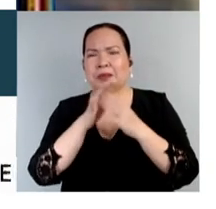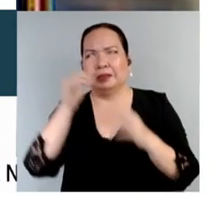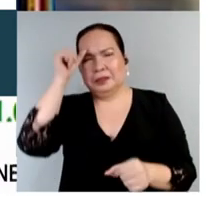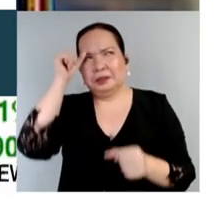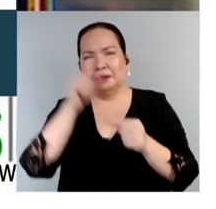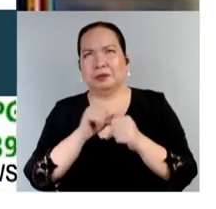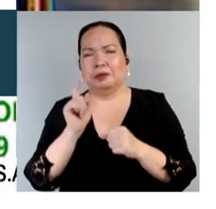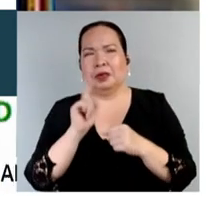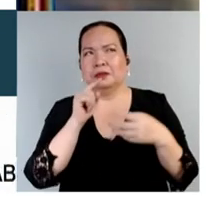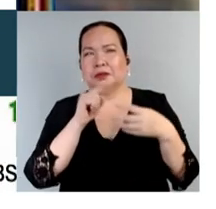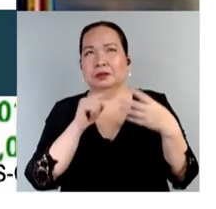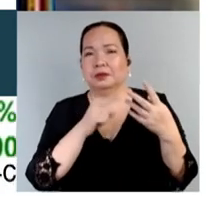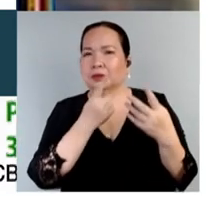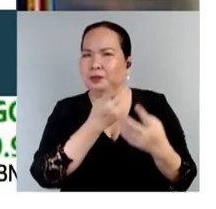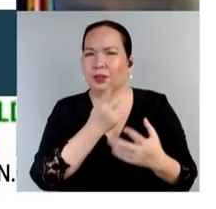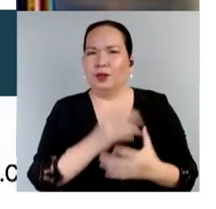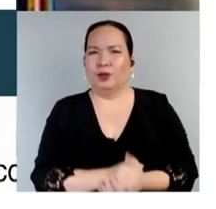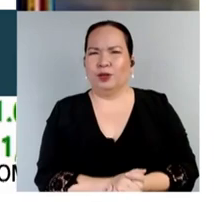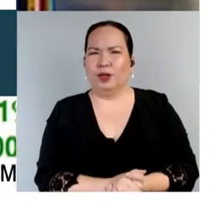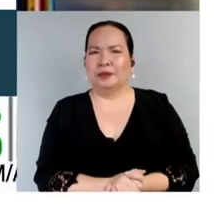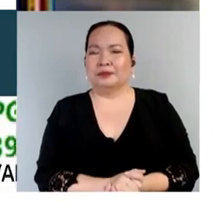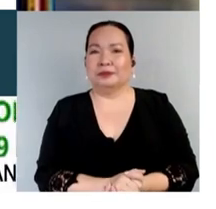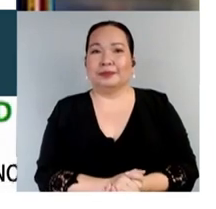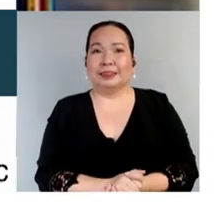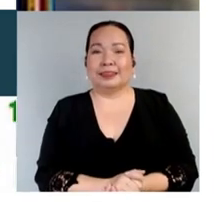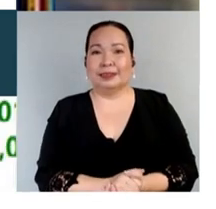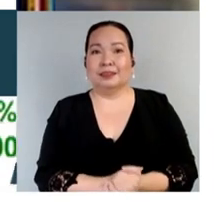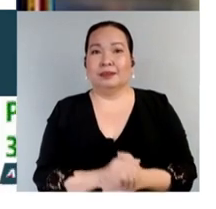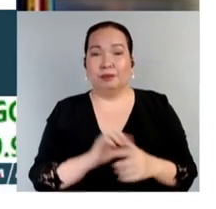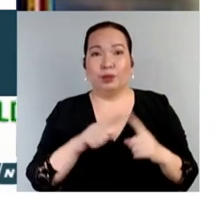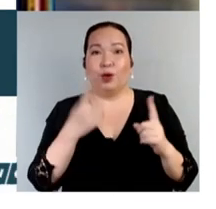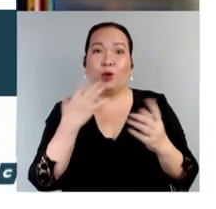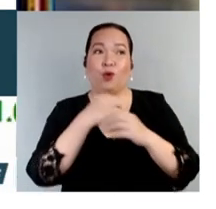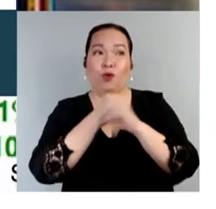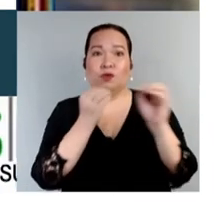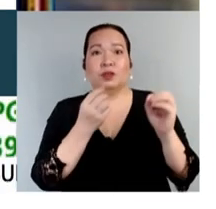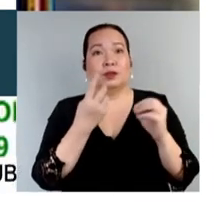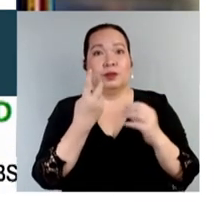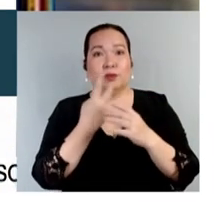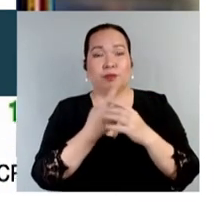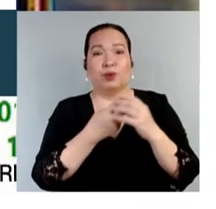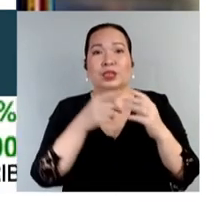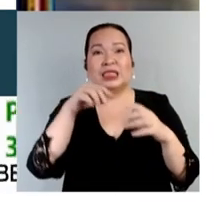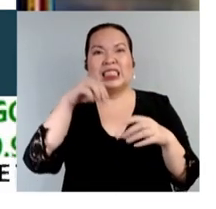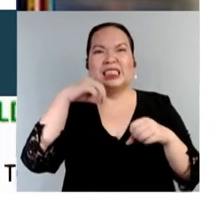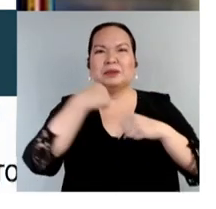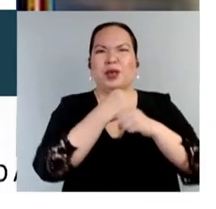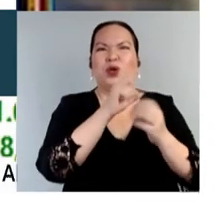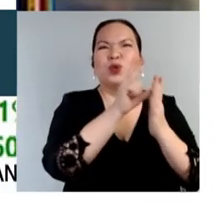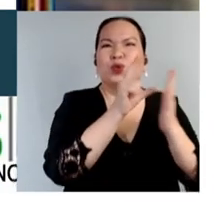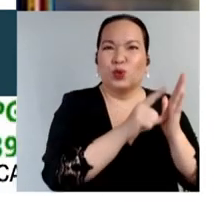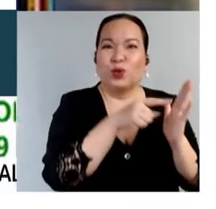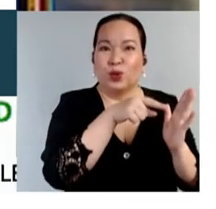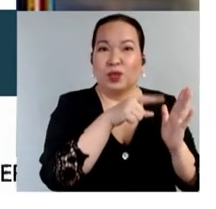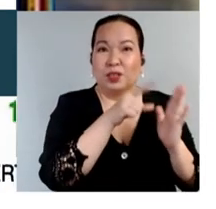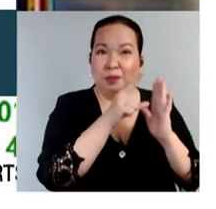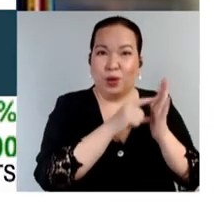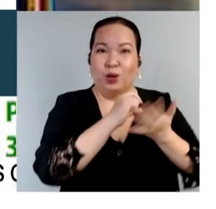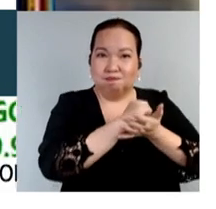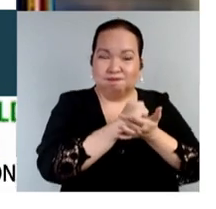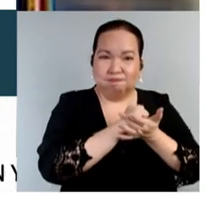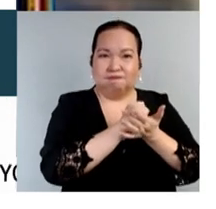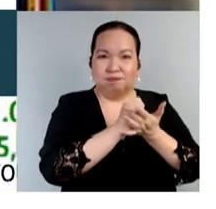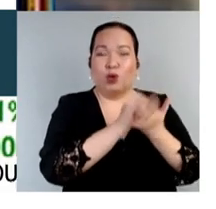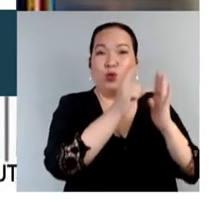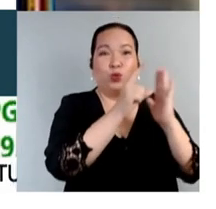can consider, because for obvious reasons they are in the legislature, right. And I'm